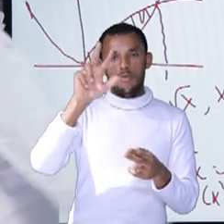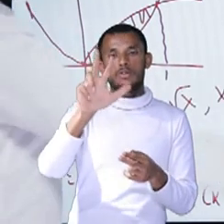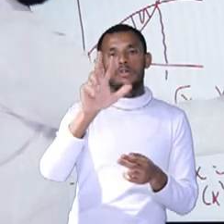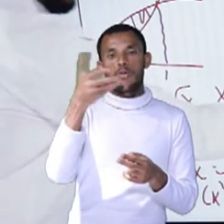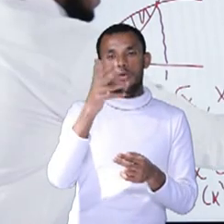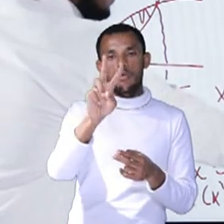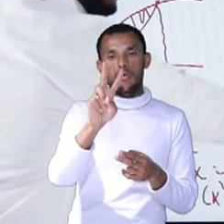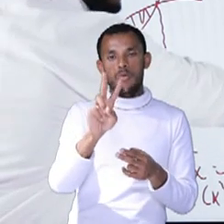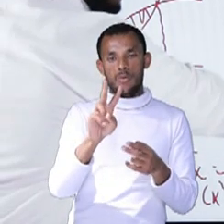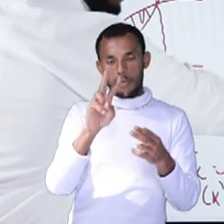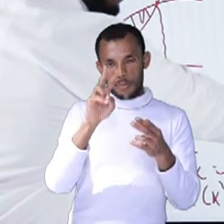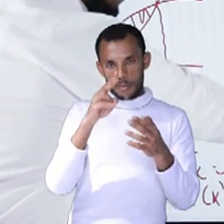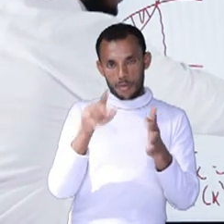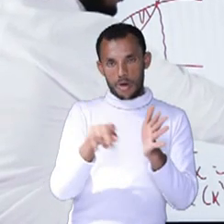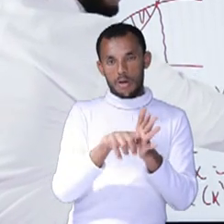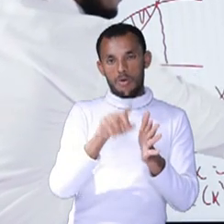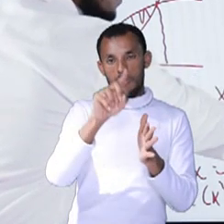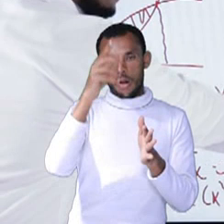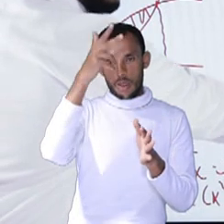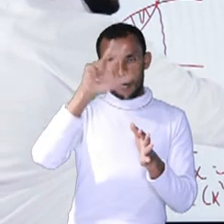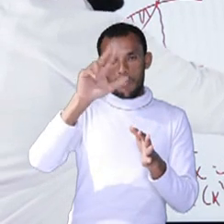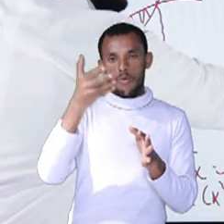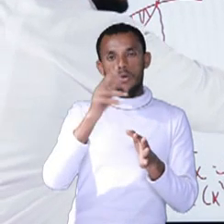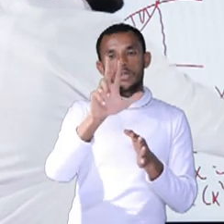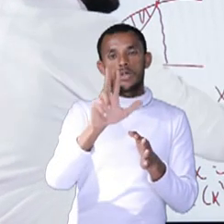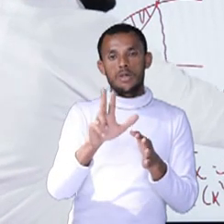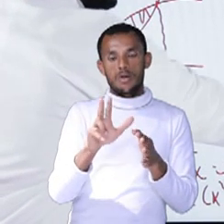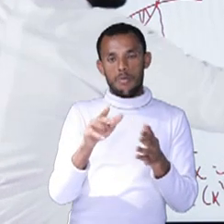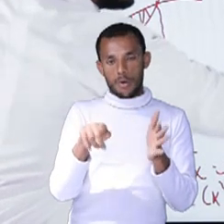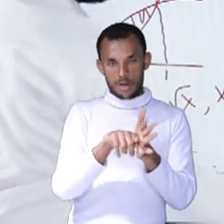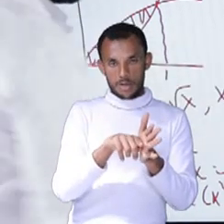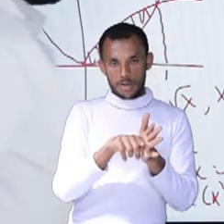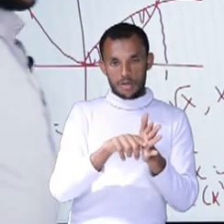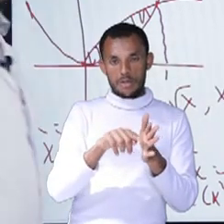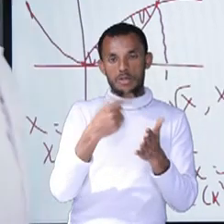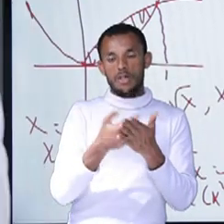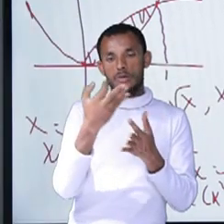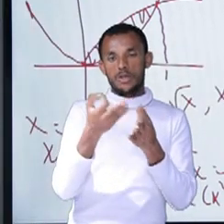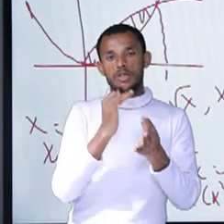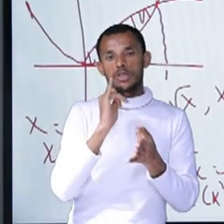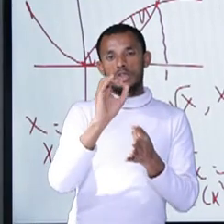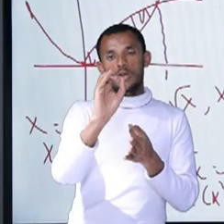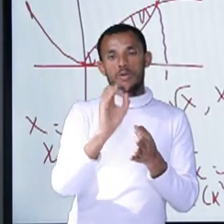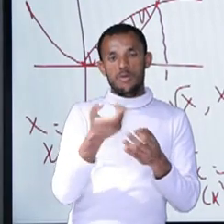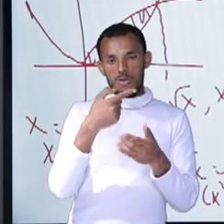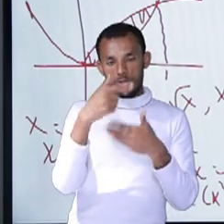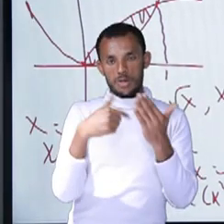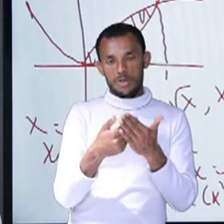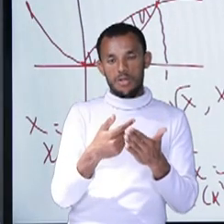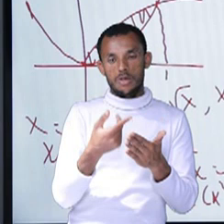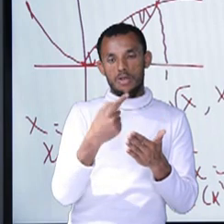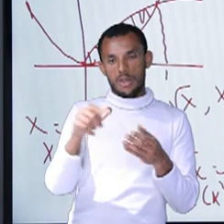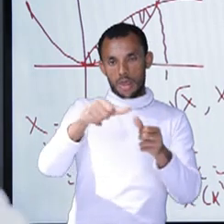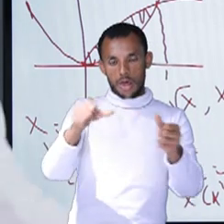2 minus 1 cubed over 3 minus, when you put 0 on this expression, it becomes 0. Therefore,